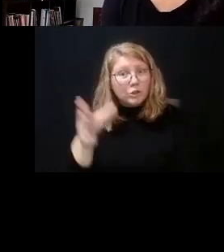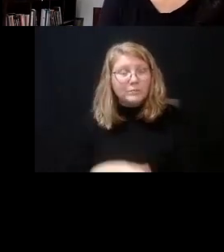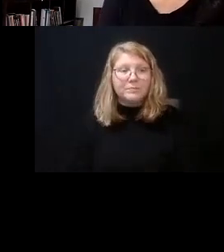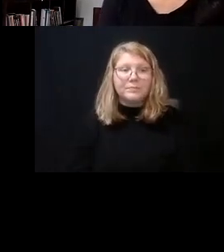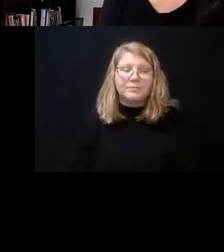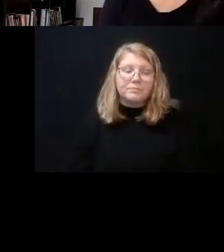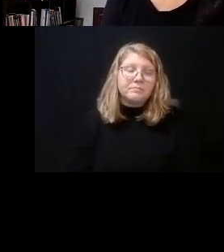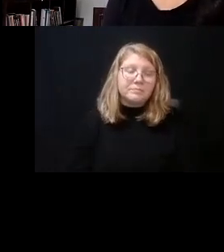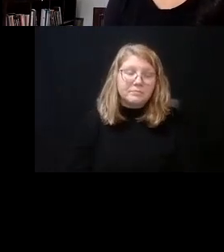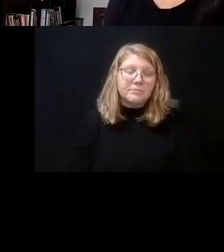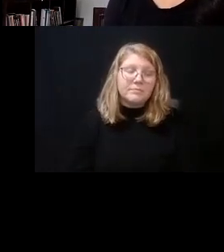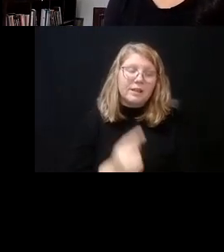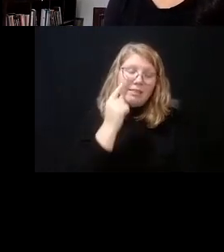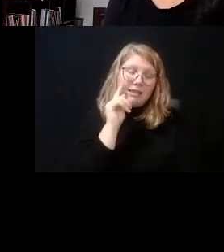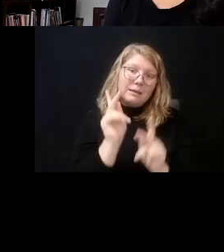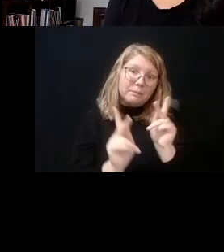I think,